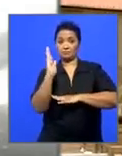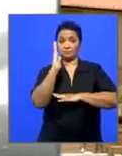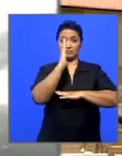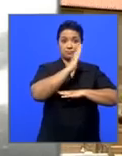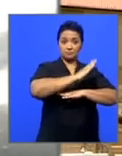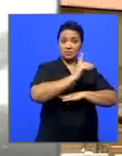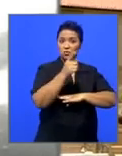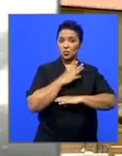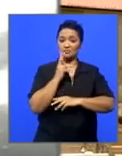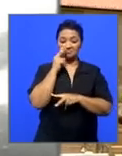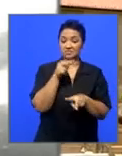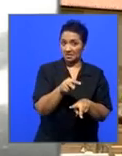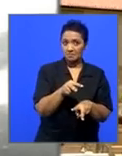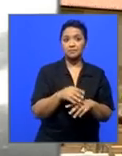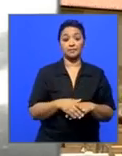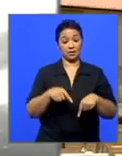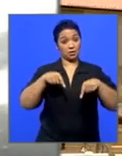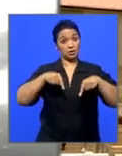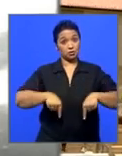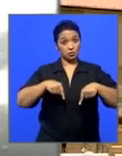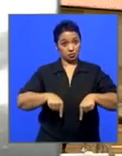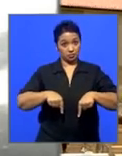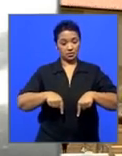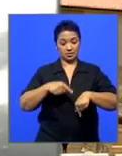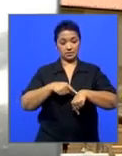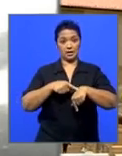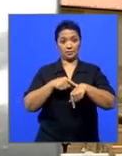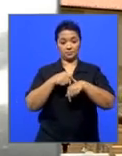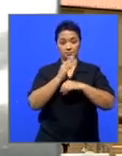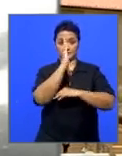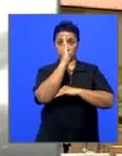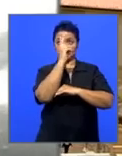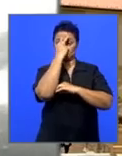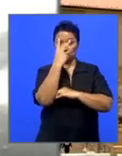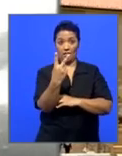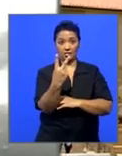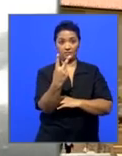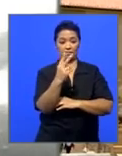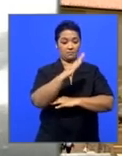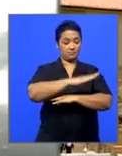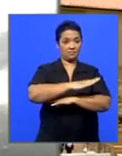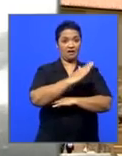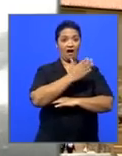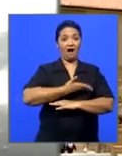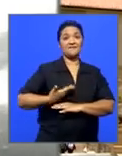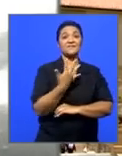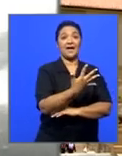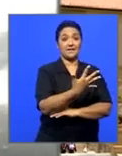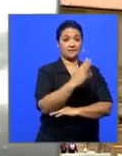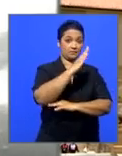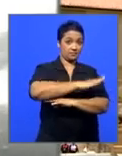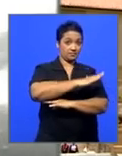to make your way down here. From today, as we've been emphasizing, from 12 o'clock until 5:30 today, you'll be able